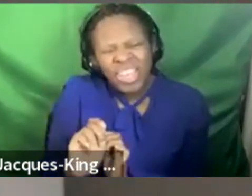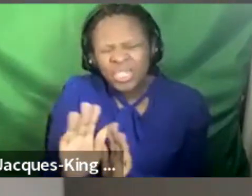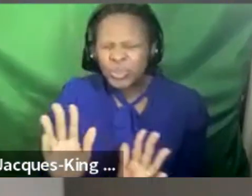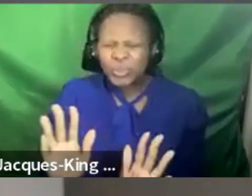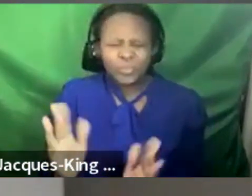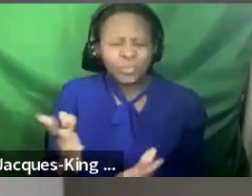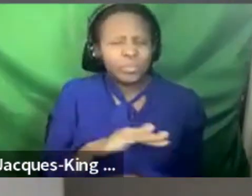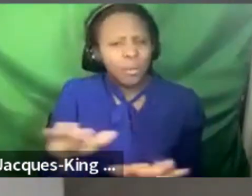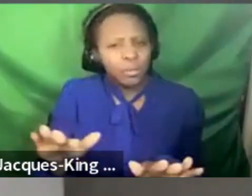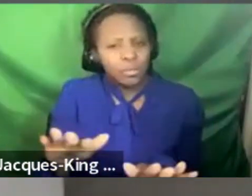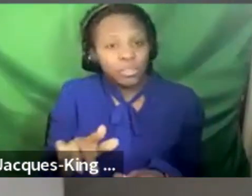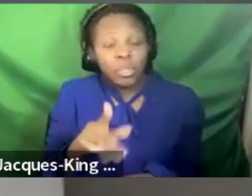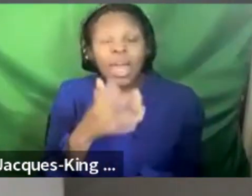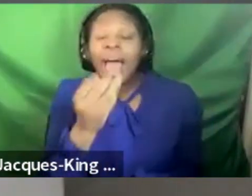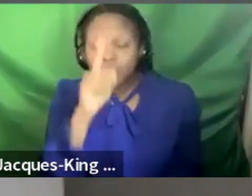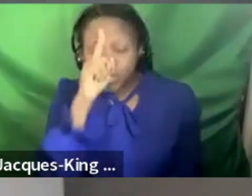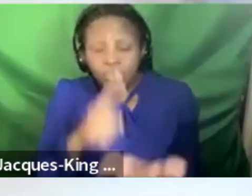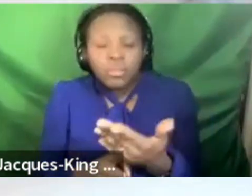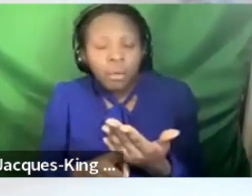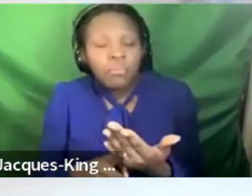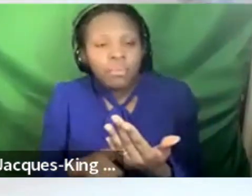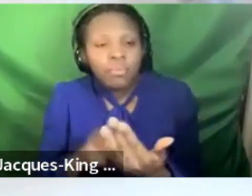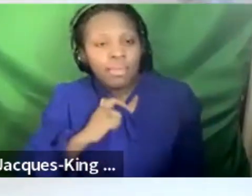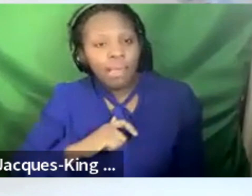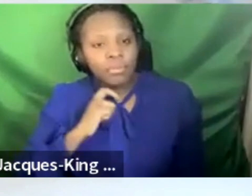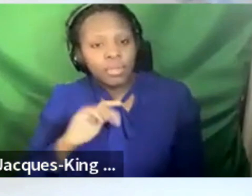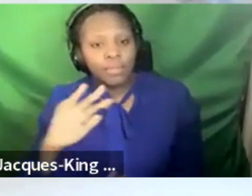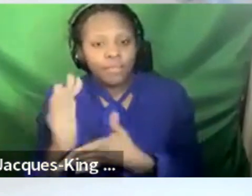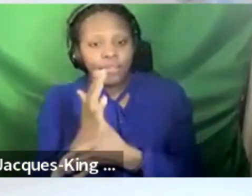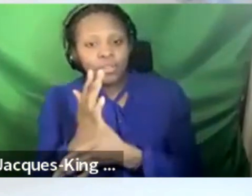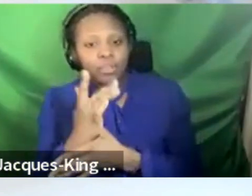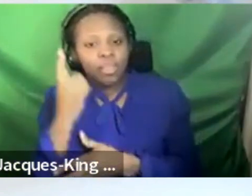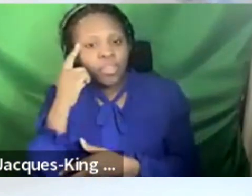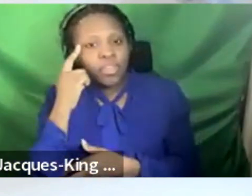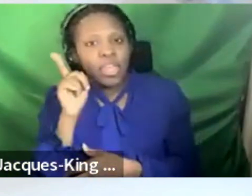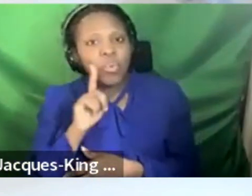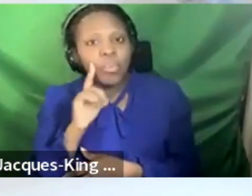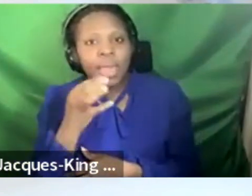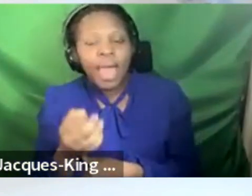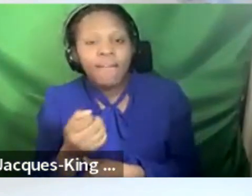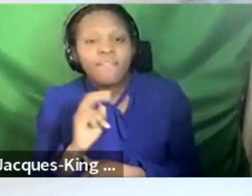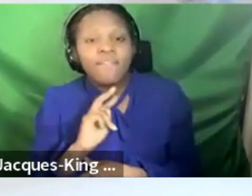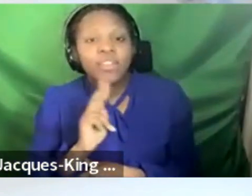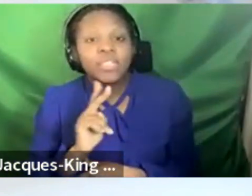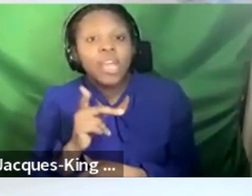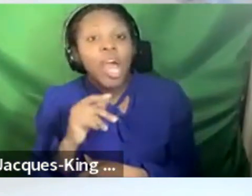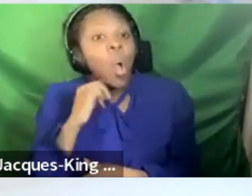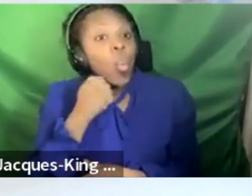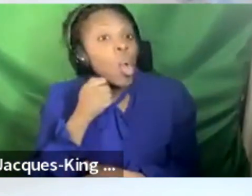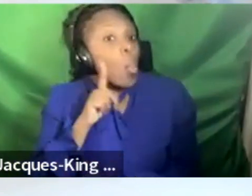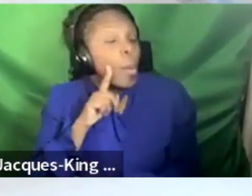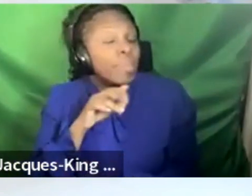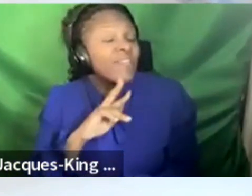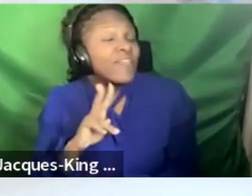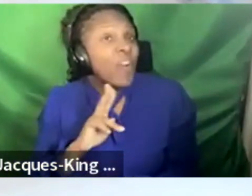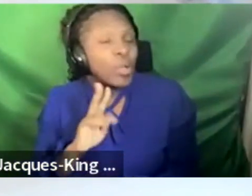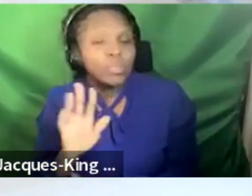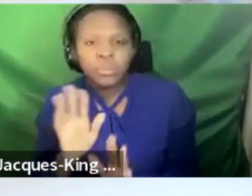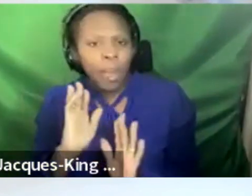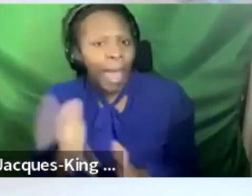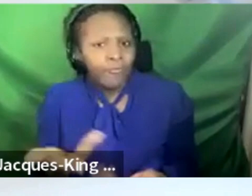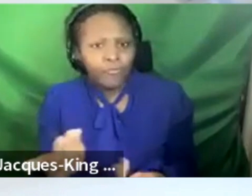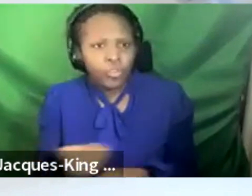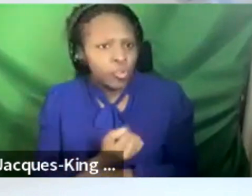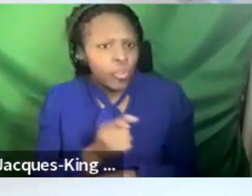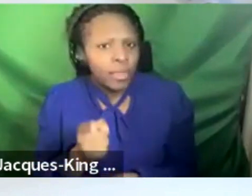Would that leave that alone? Well, again, you have to decide on the character. Rather than saying, I think women have voices like this,